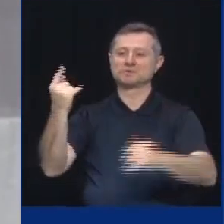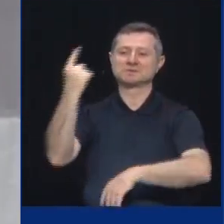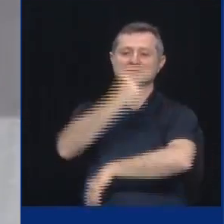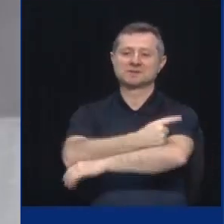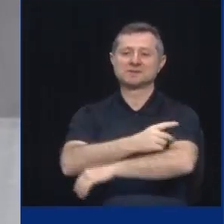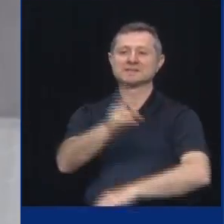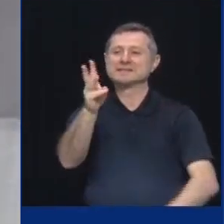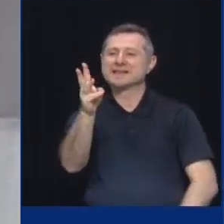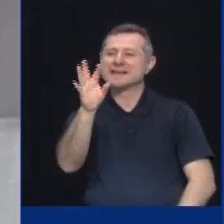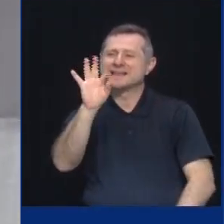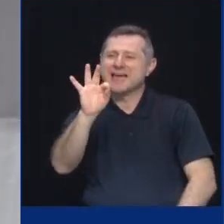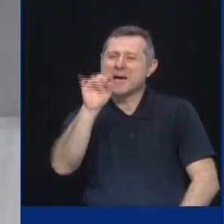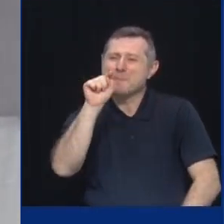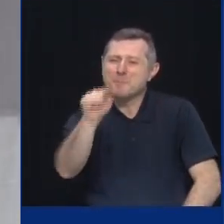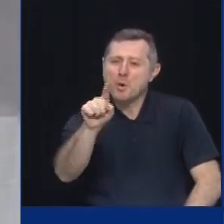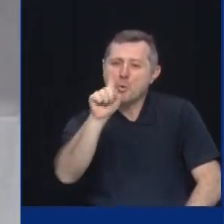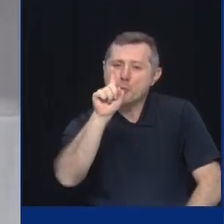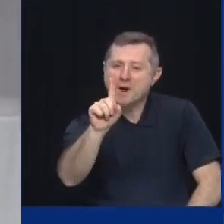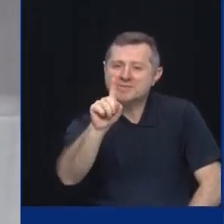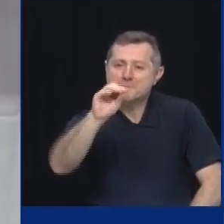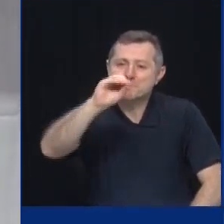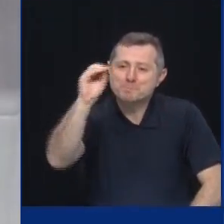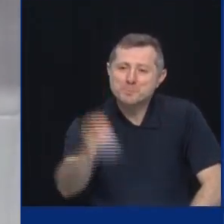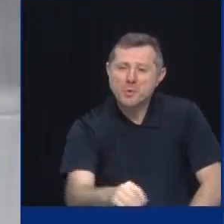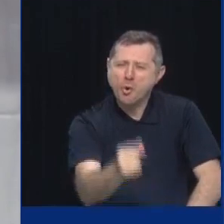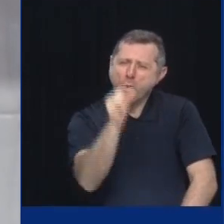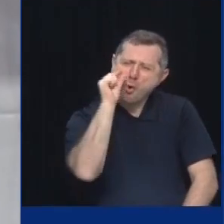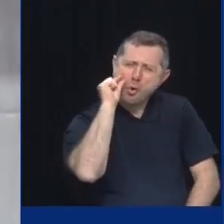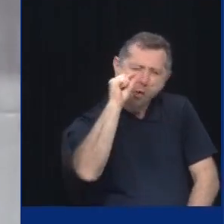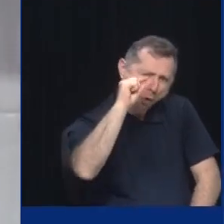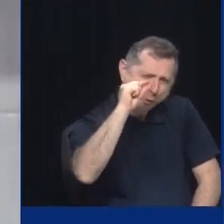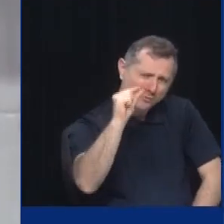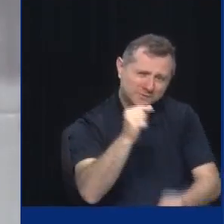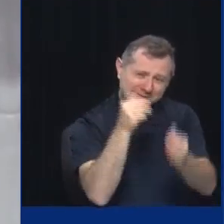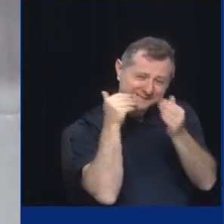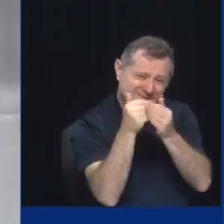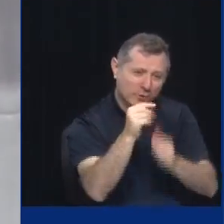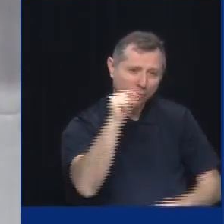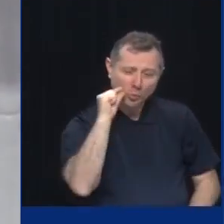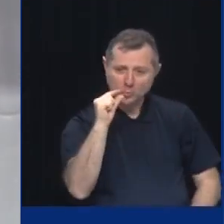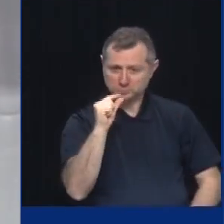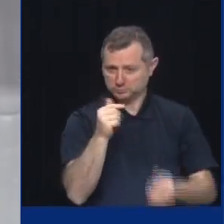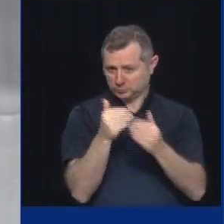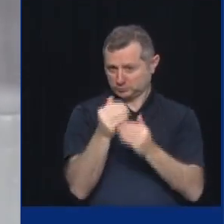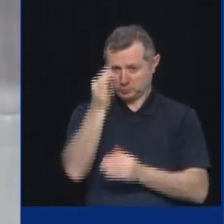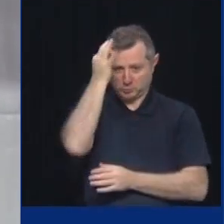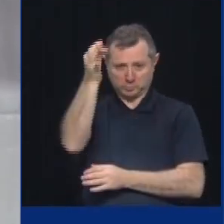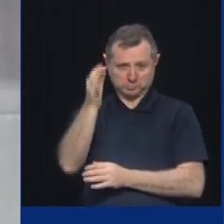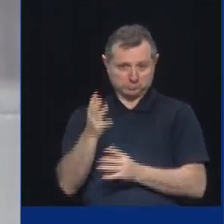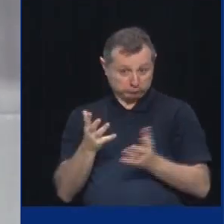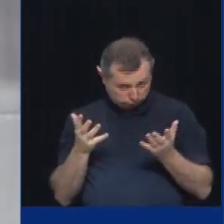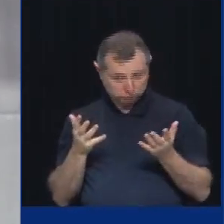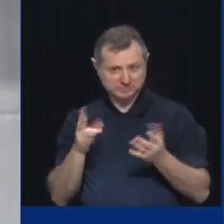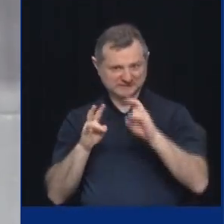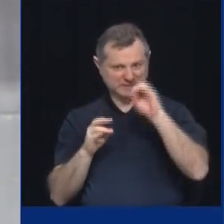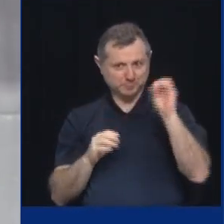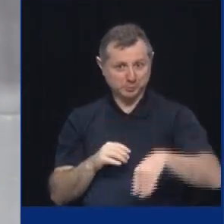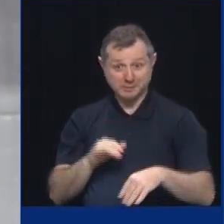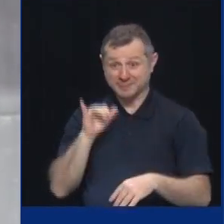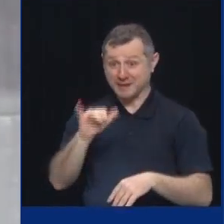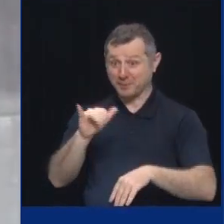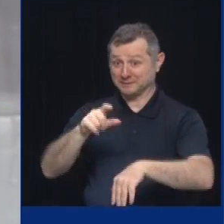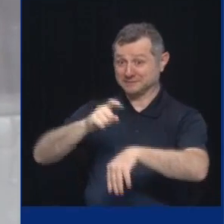69.1%. So we're nine-tenths of a percent away from liberation. And by the time